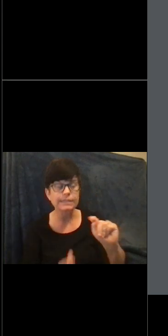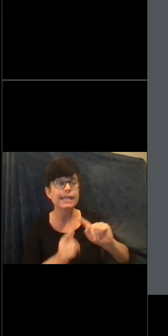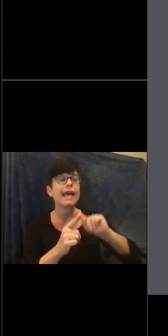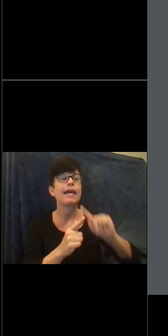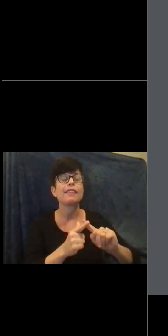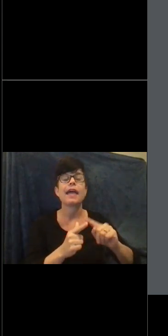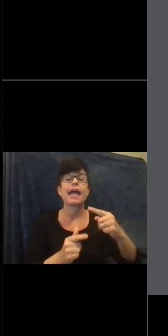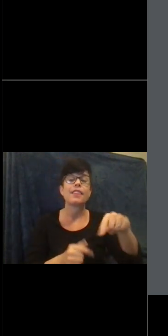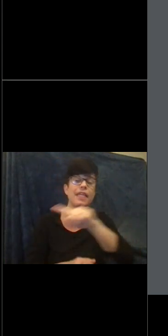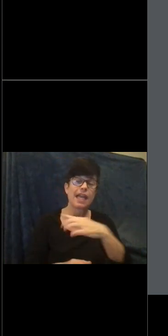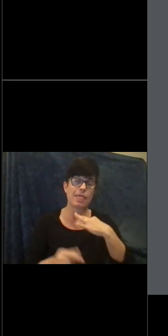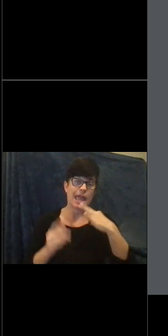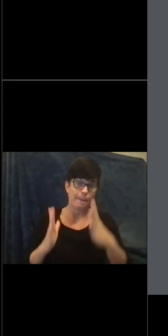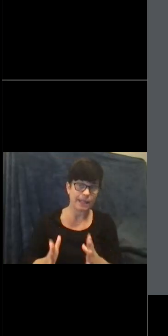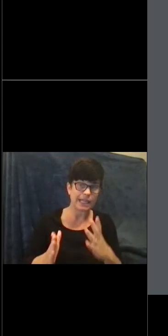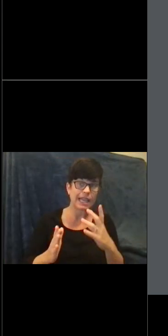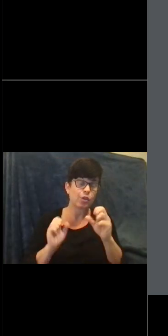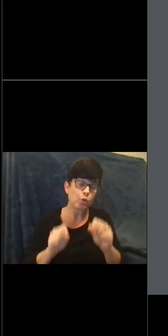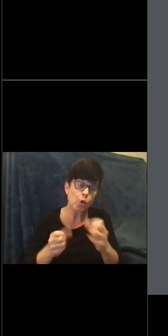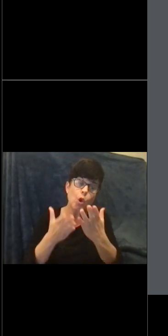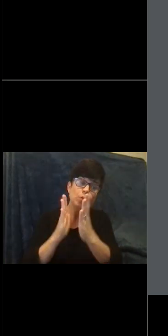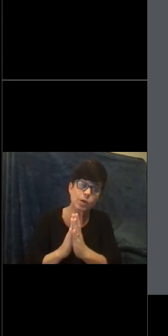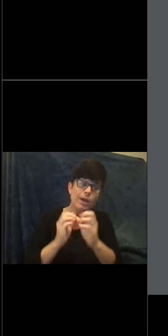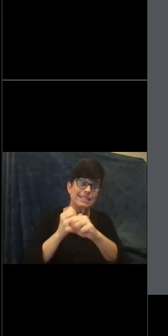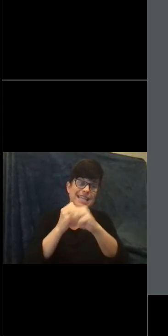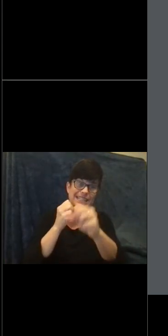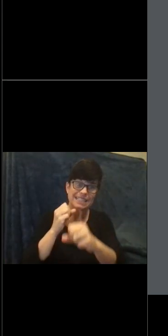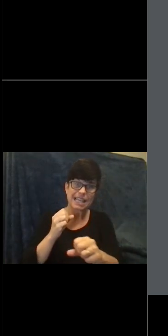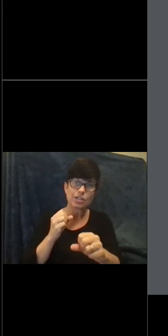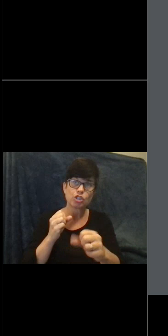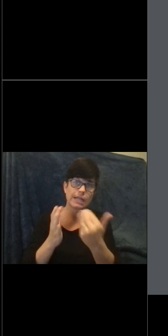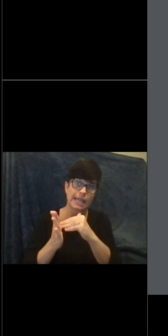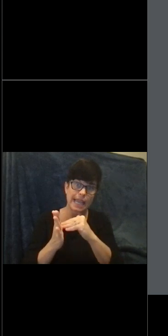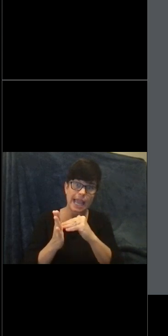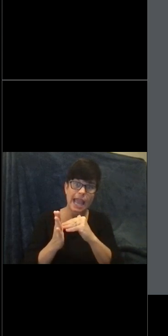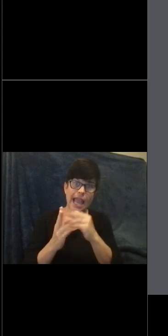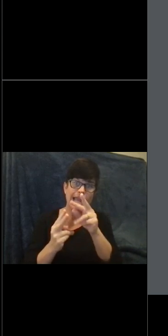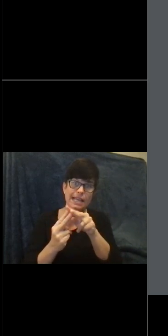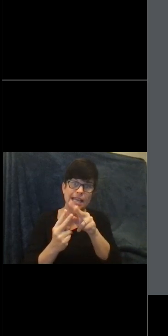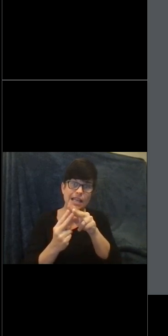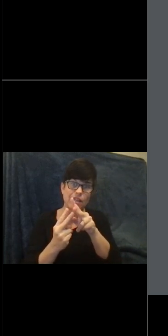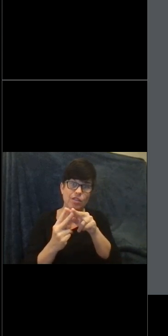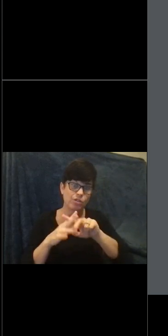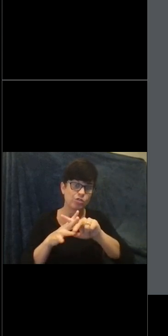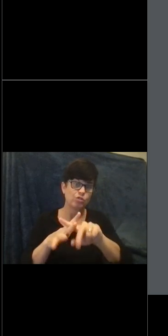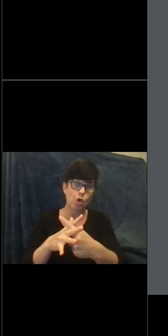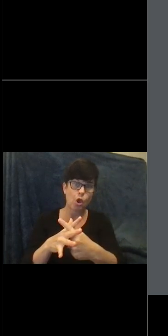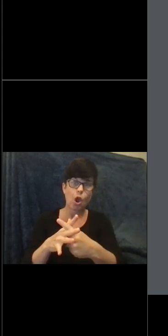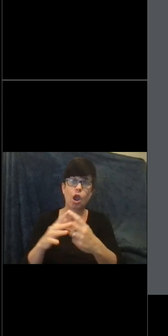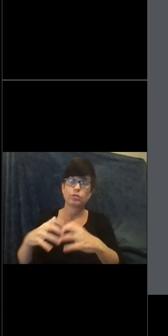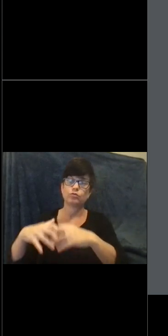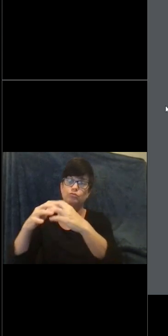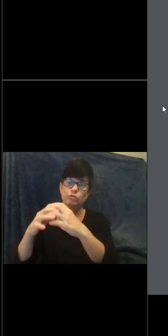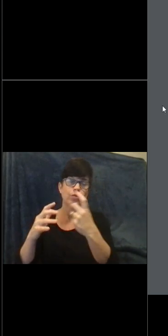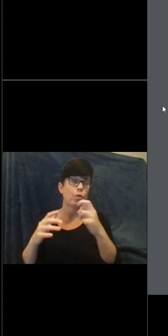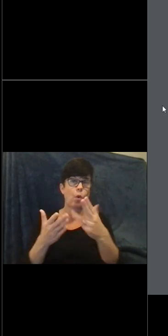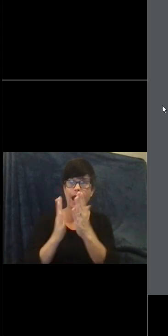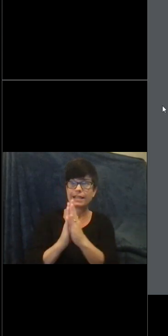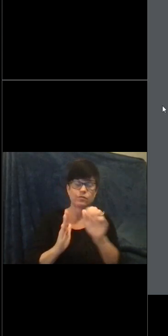to request an extension to either begin that effort or ask for something else, and then we would move from